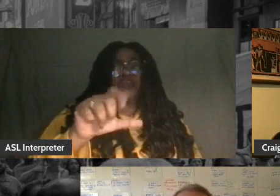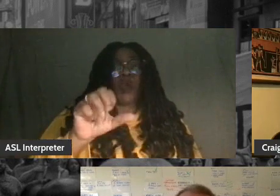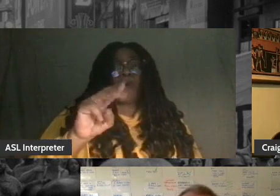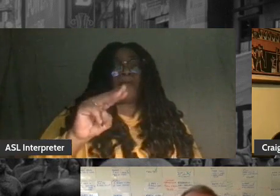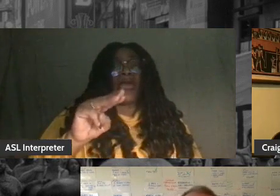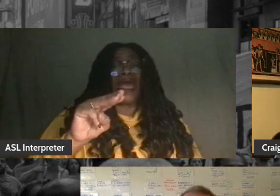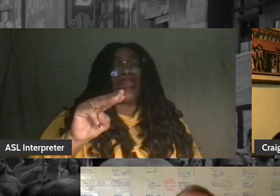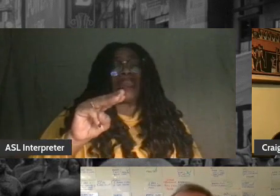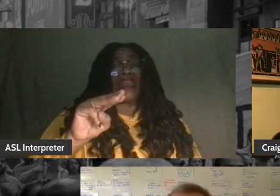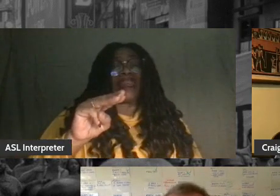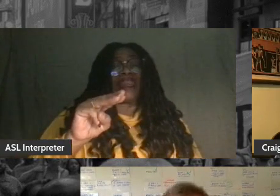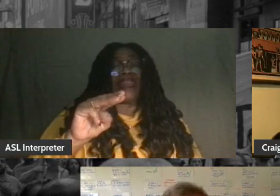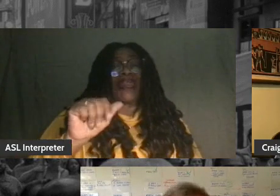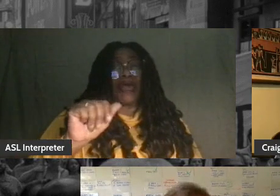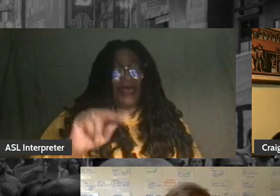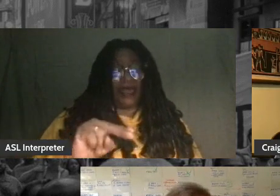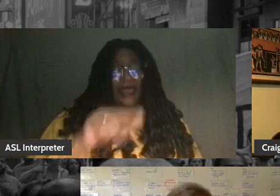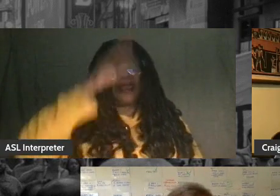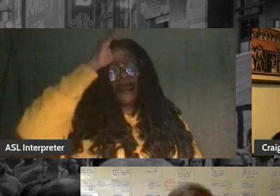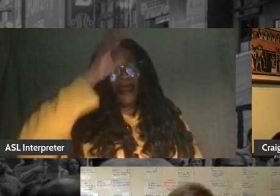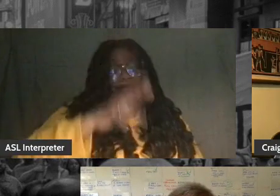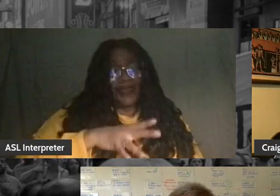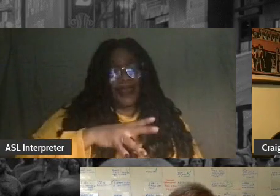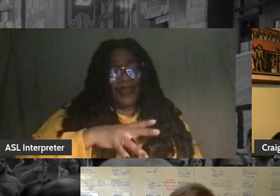people. I would count you as one of those people, Craig.